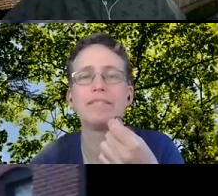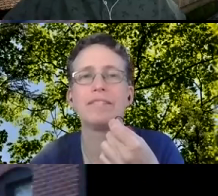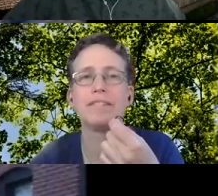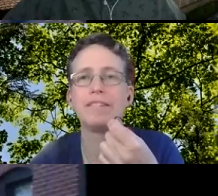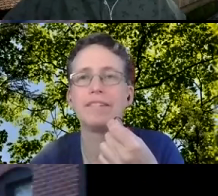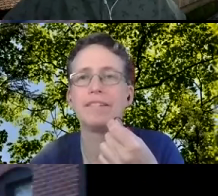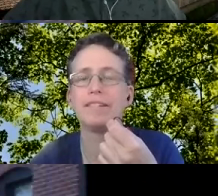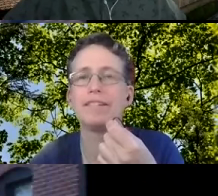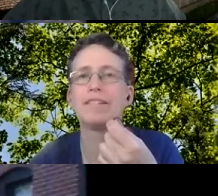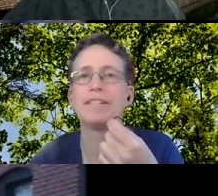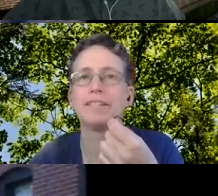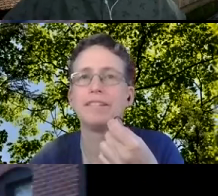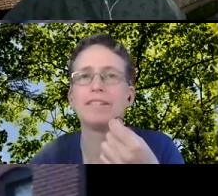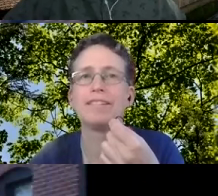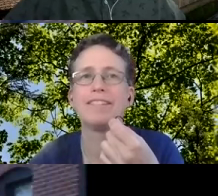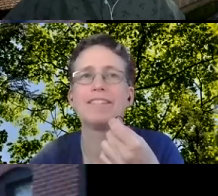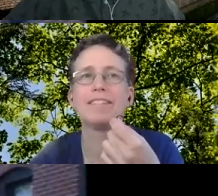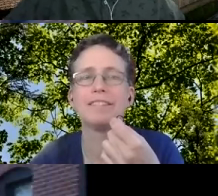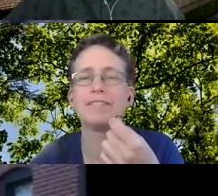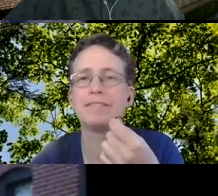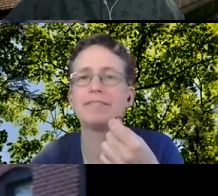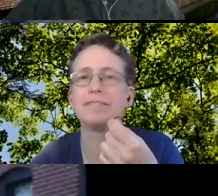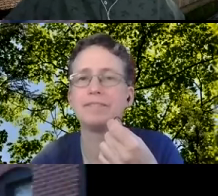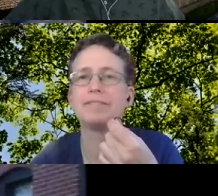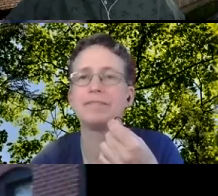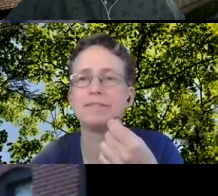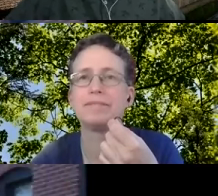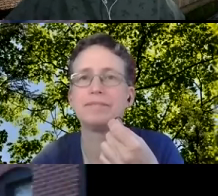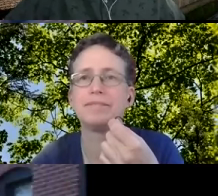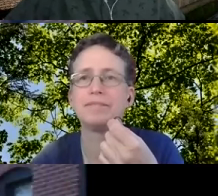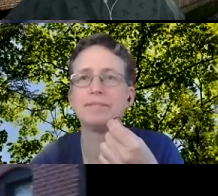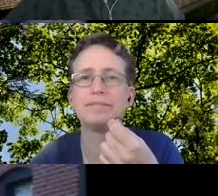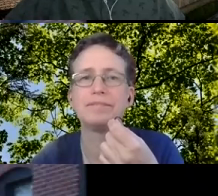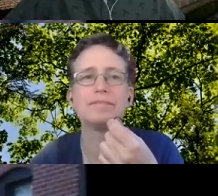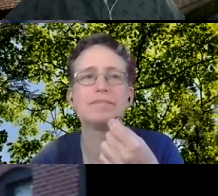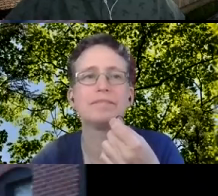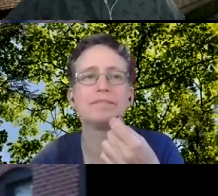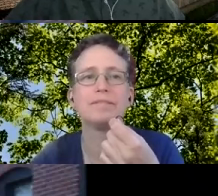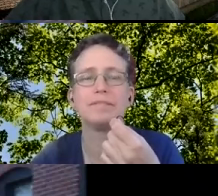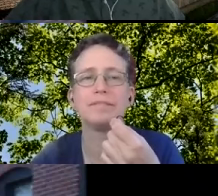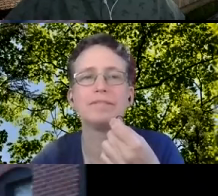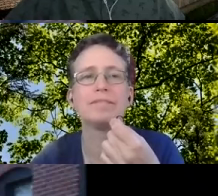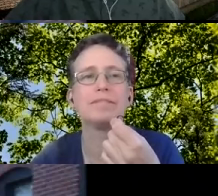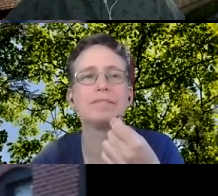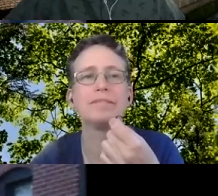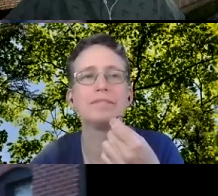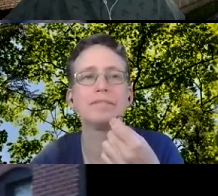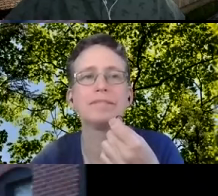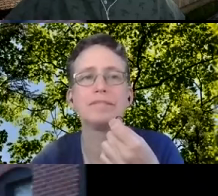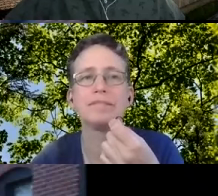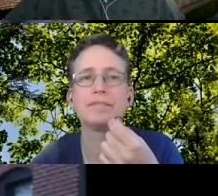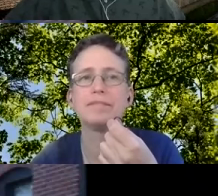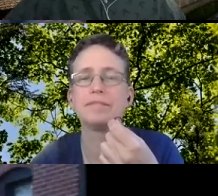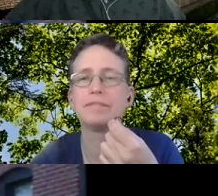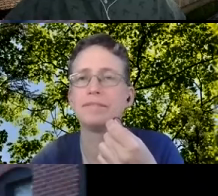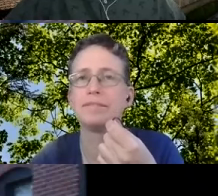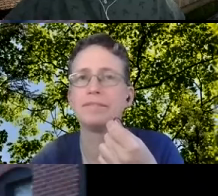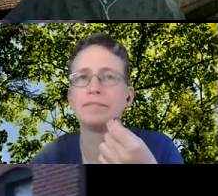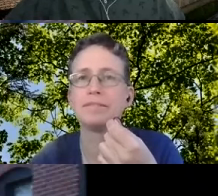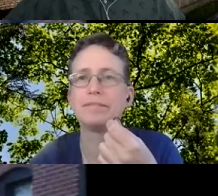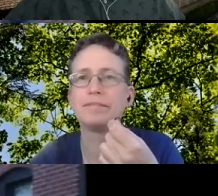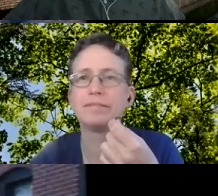domesticate nature? That was part of our title, and there are many different versions of domestication. So, we would